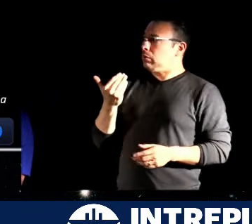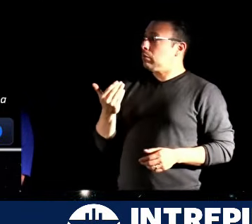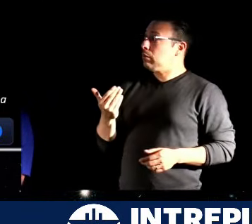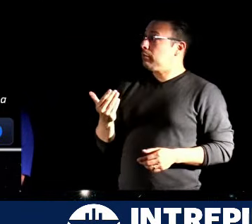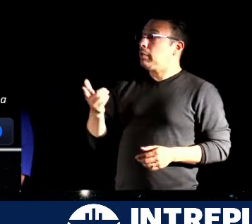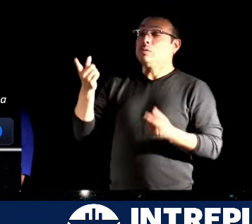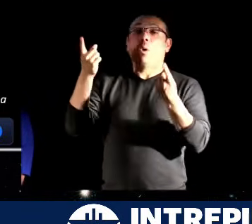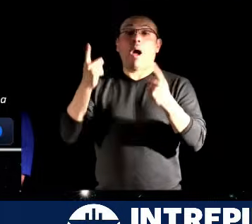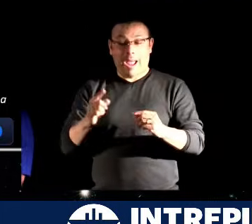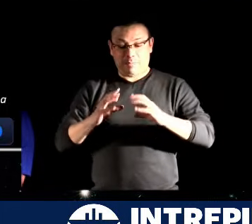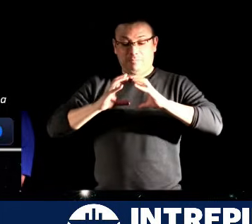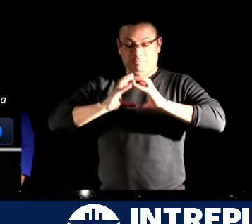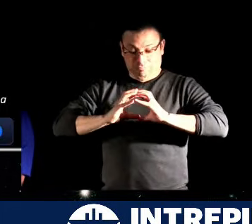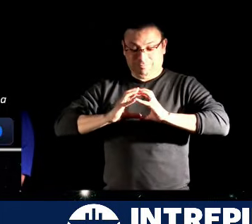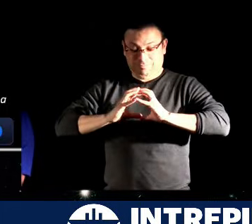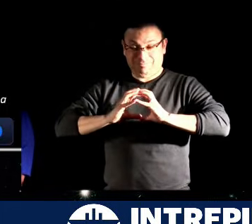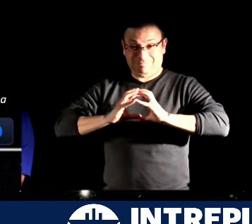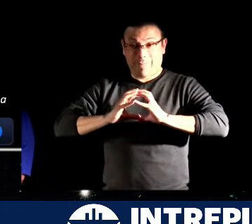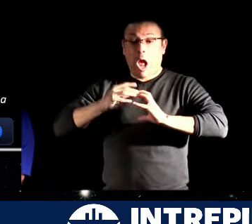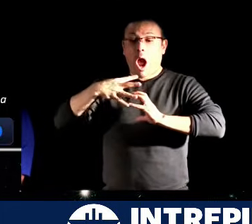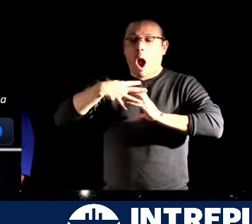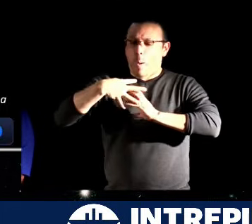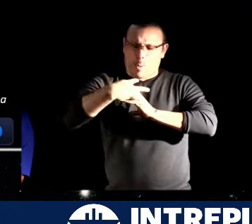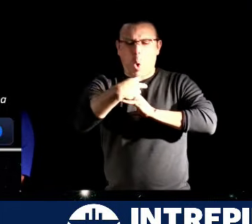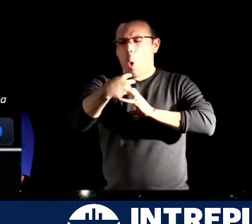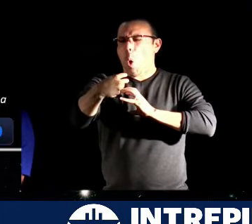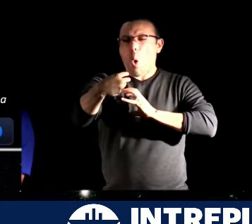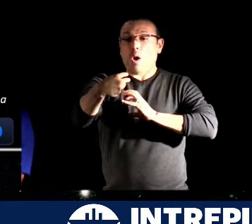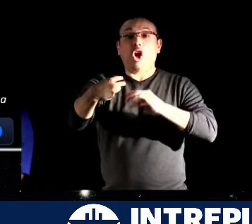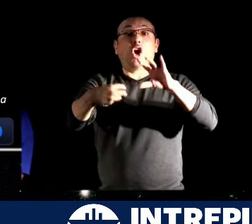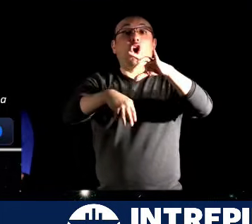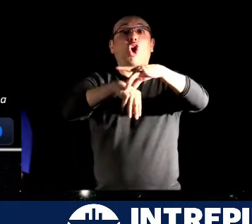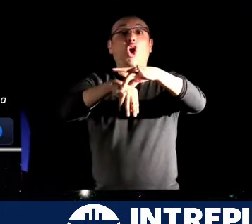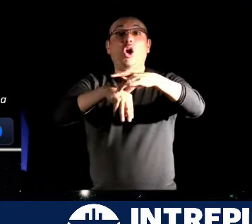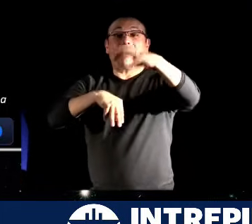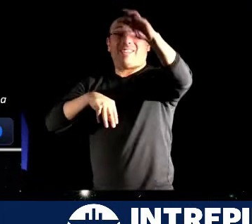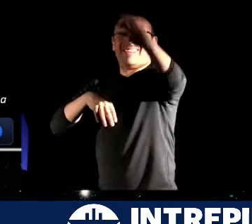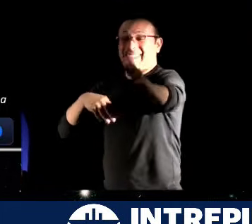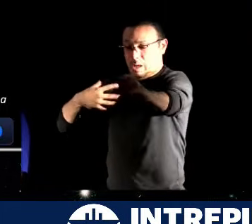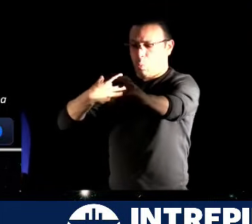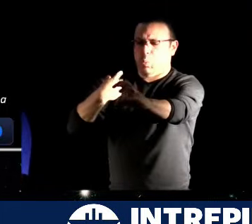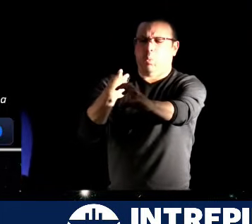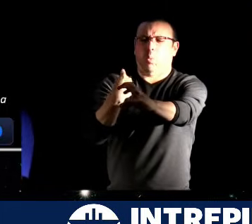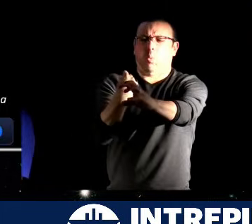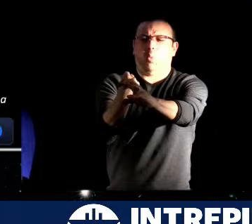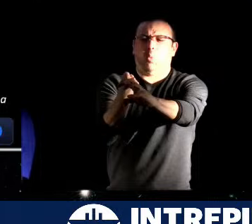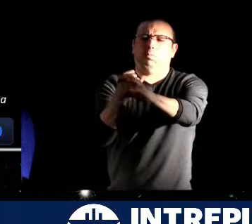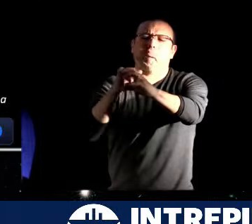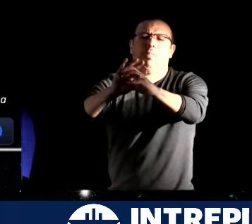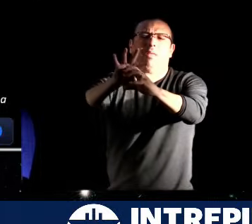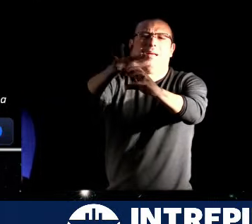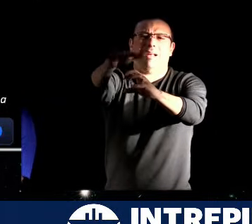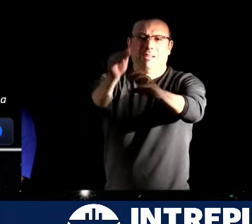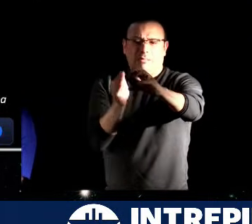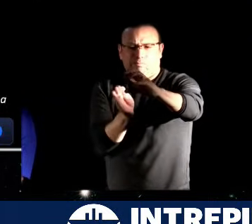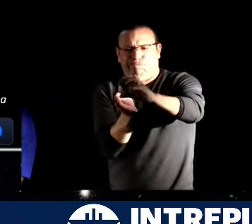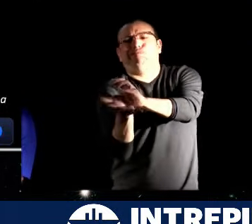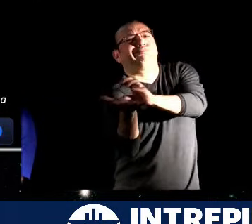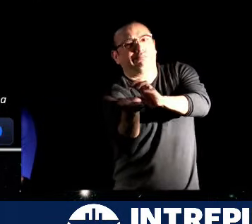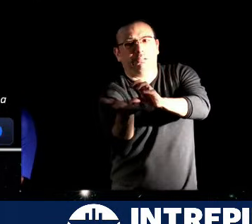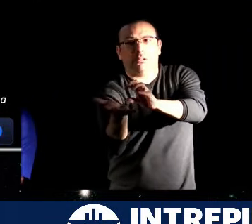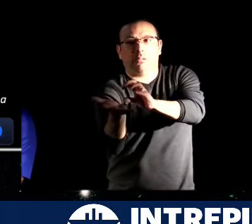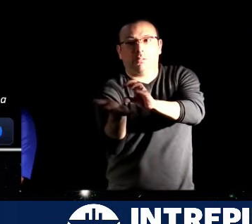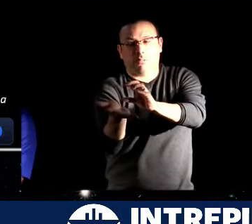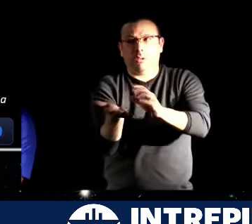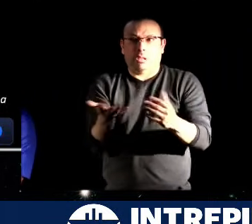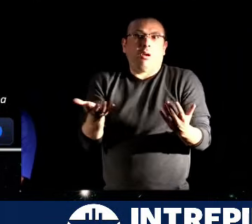hits our atmosphere. They cause all the havoc that we see every now and then, because they are so violent by